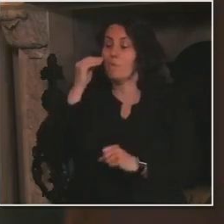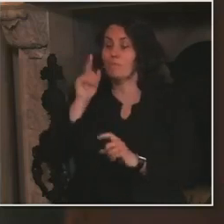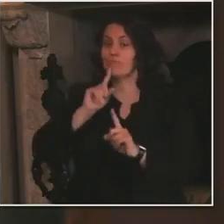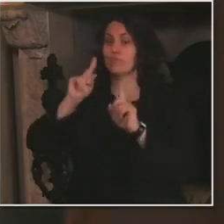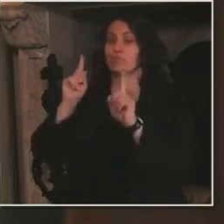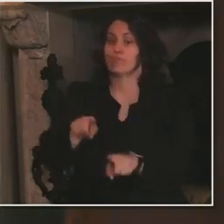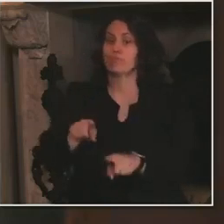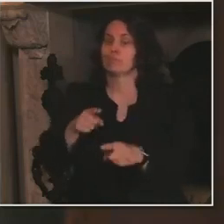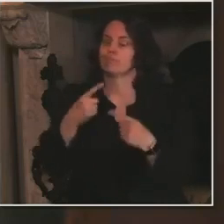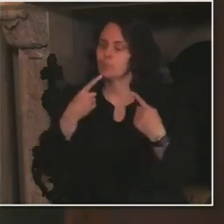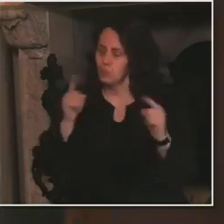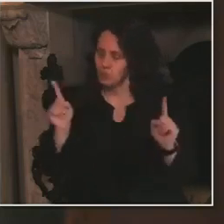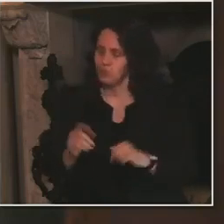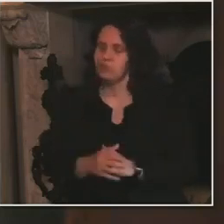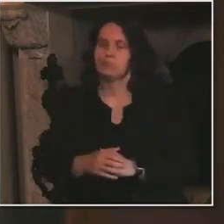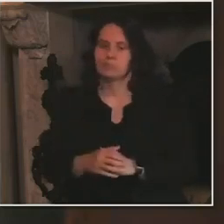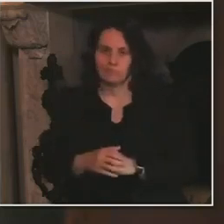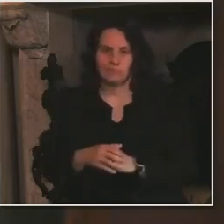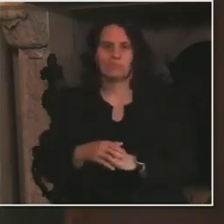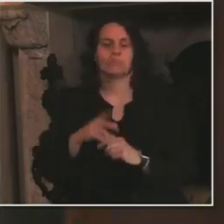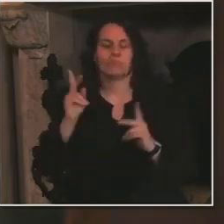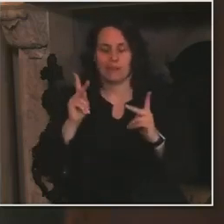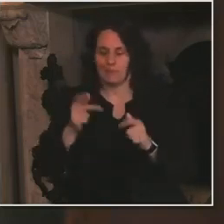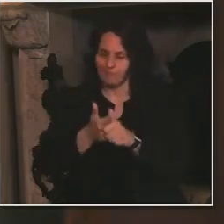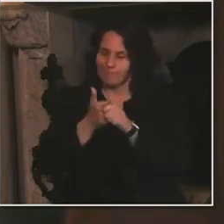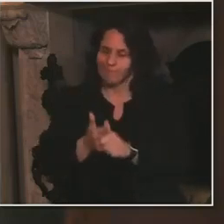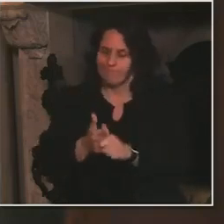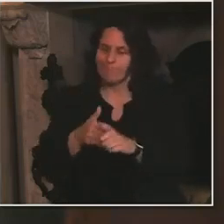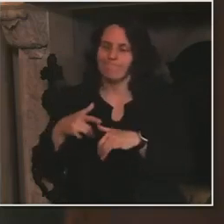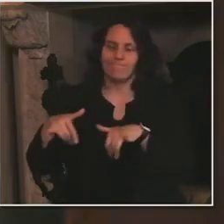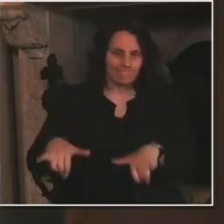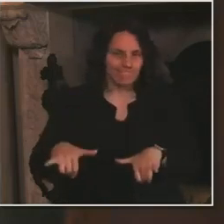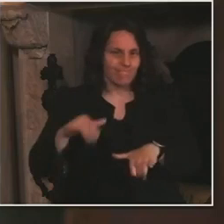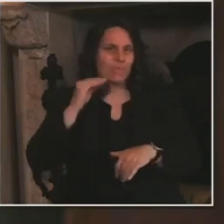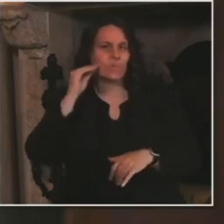role in keeping themselves safe and the broader community safe.